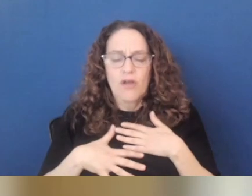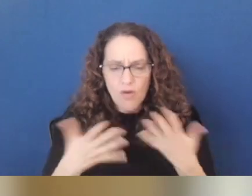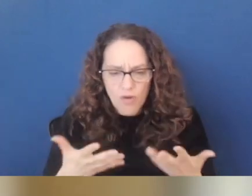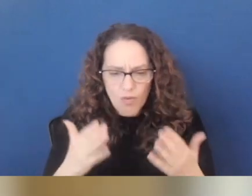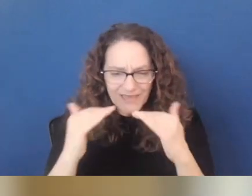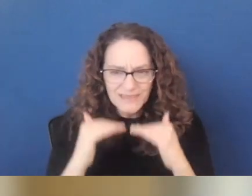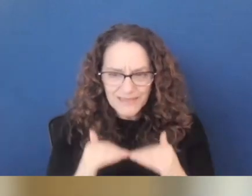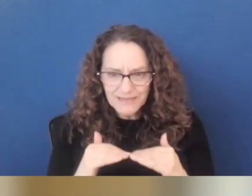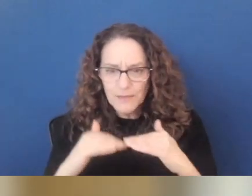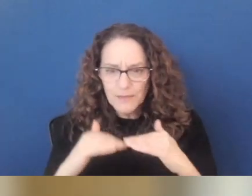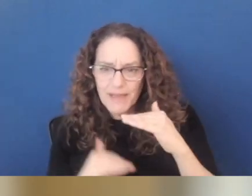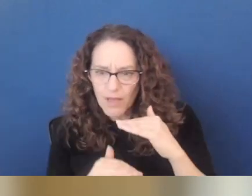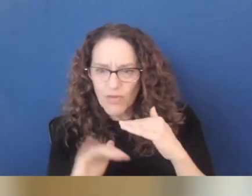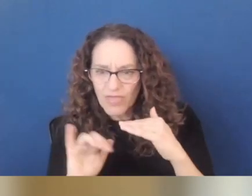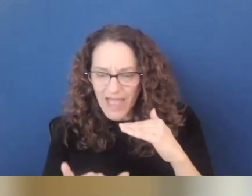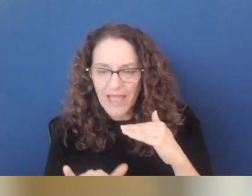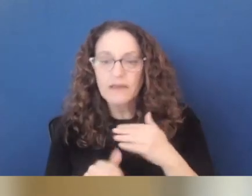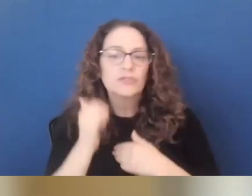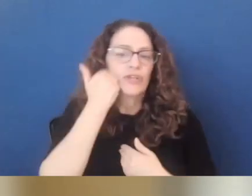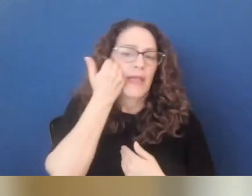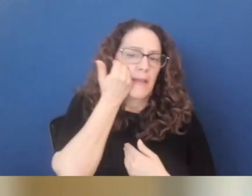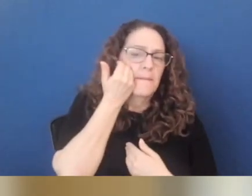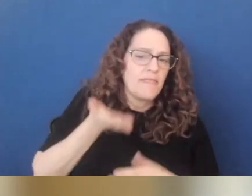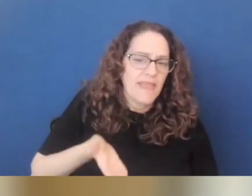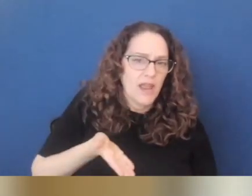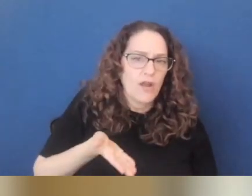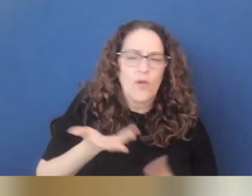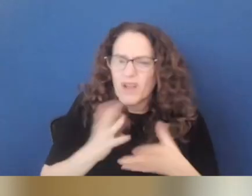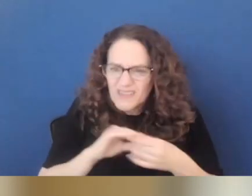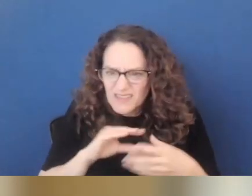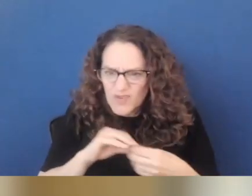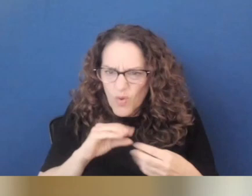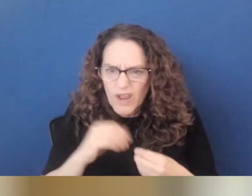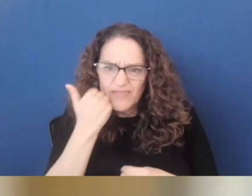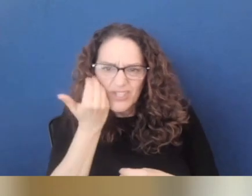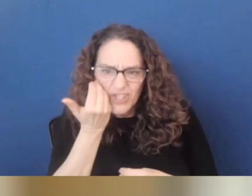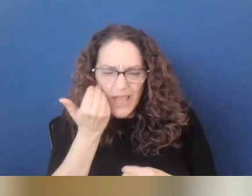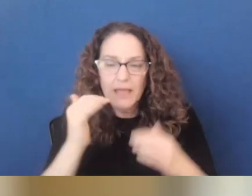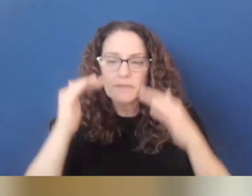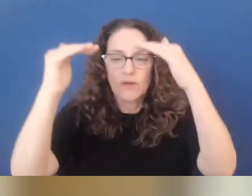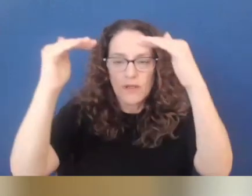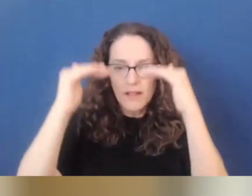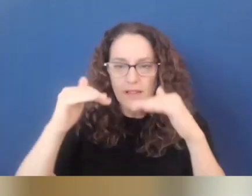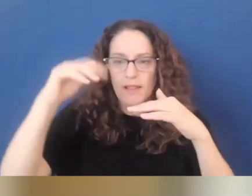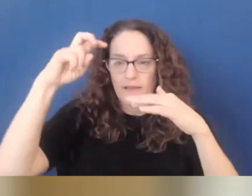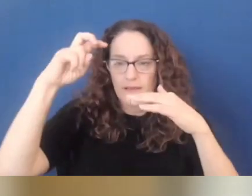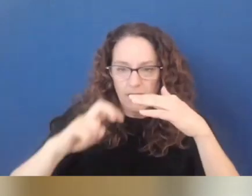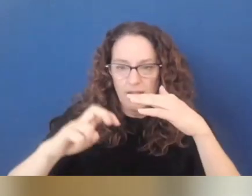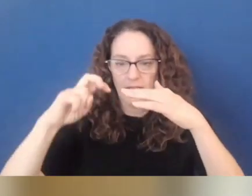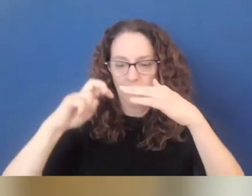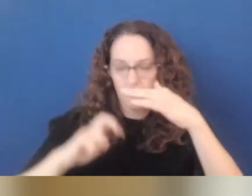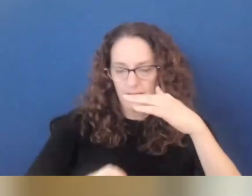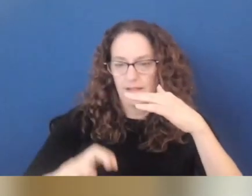of shame. And then there's a story about the shame. And then it jumps to this. And then what's underneath that? Oh, there's some sense of